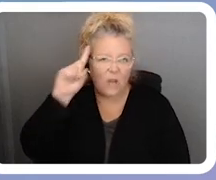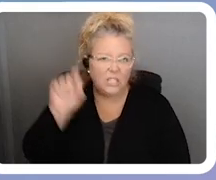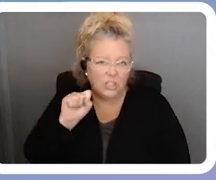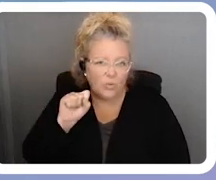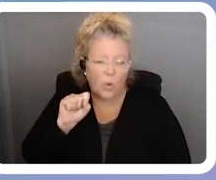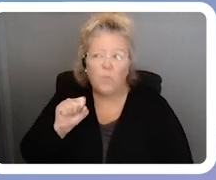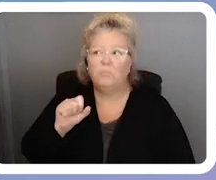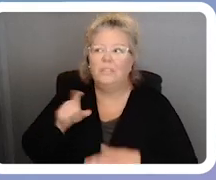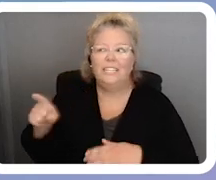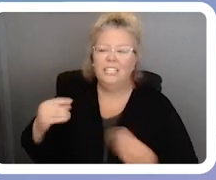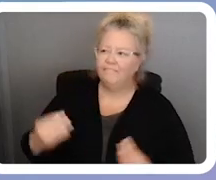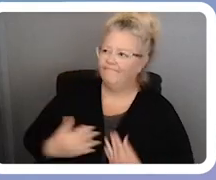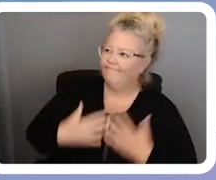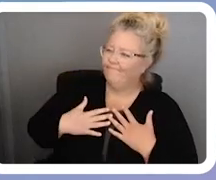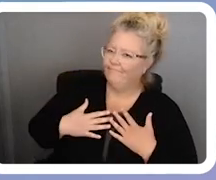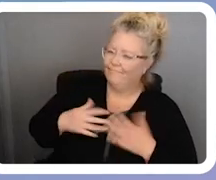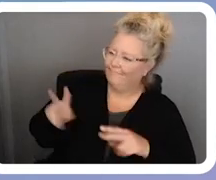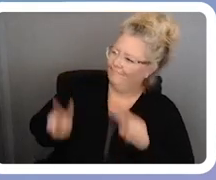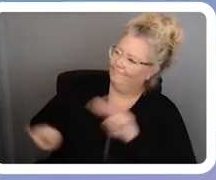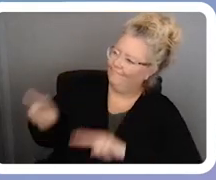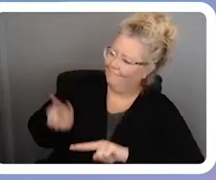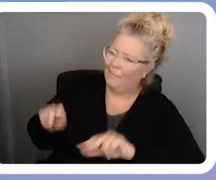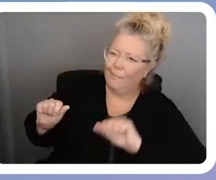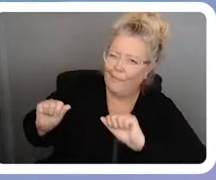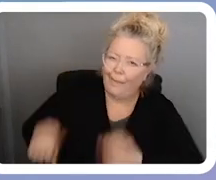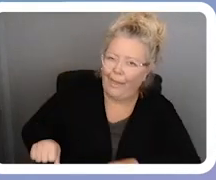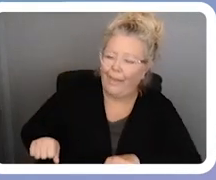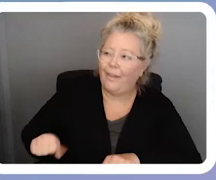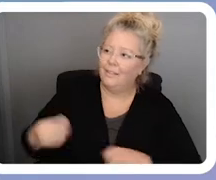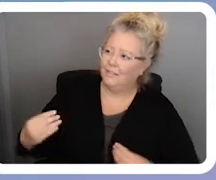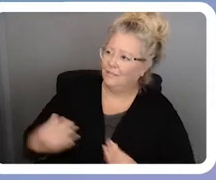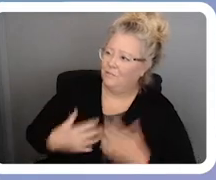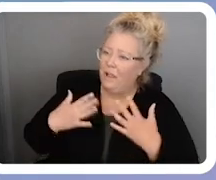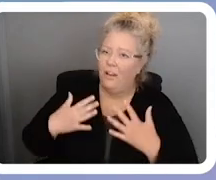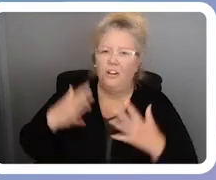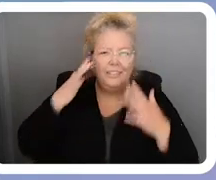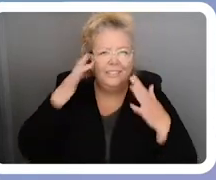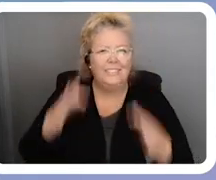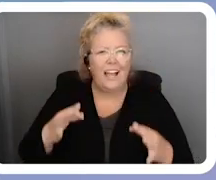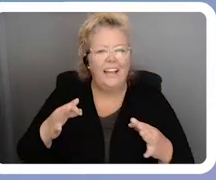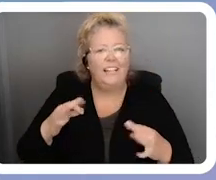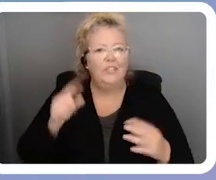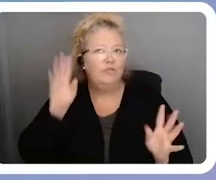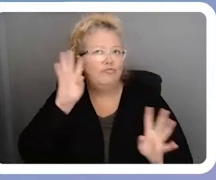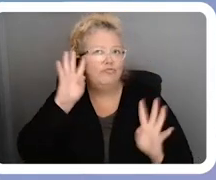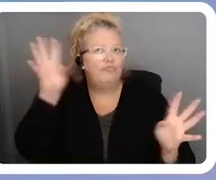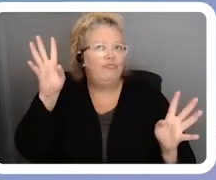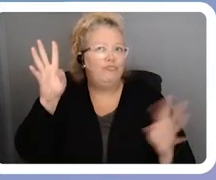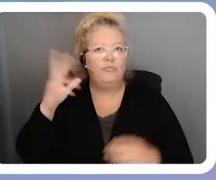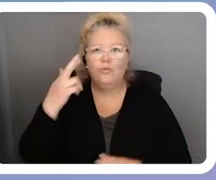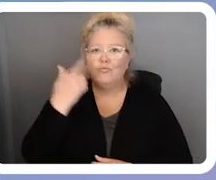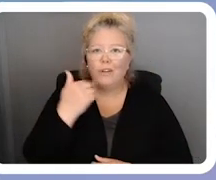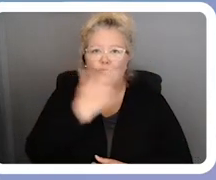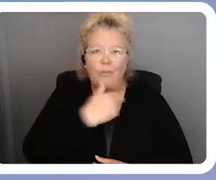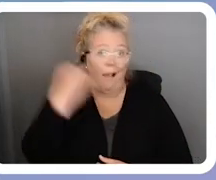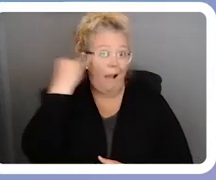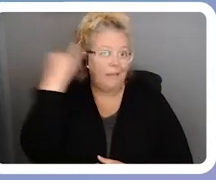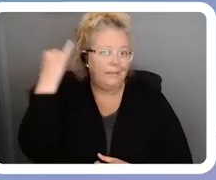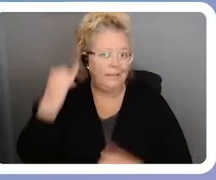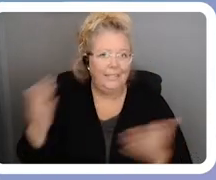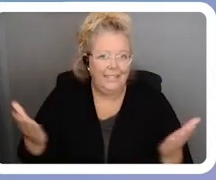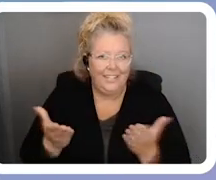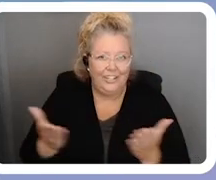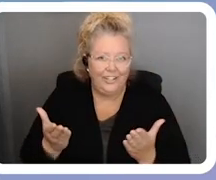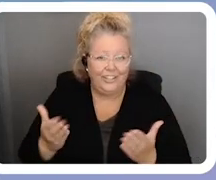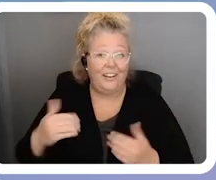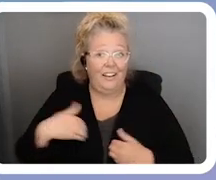saw her for all her abilities. And so he was inspired by that and decided to create this concept here at Pilo's. So at this